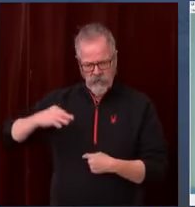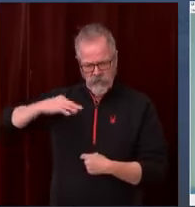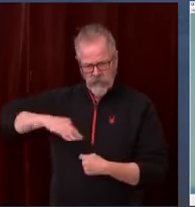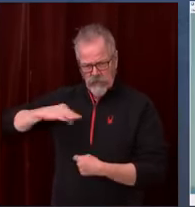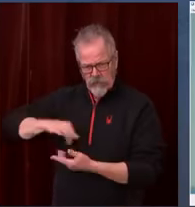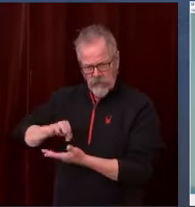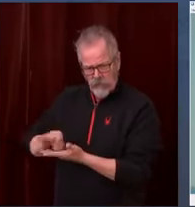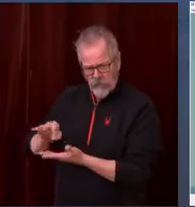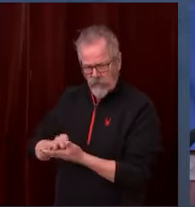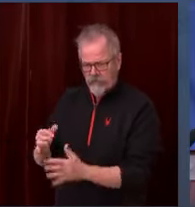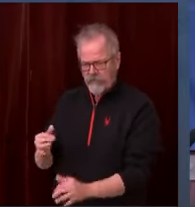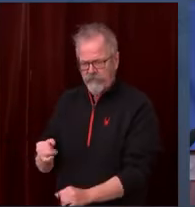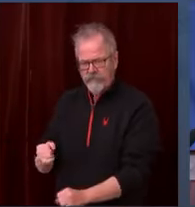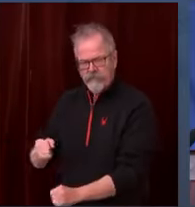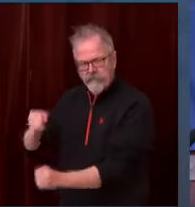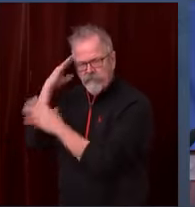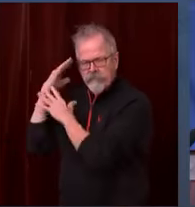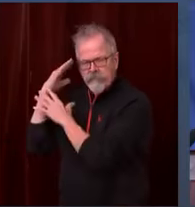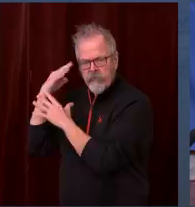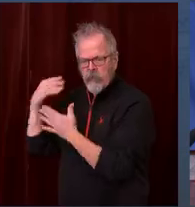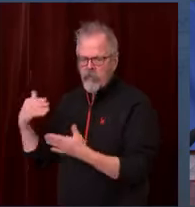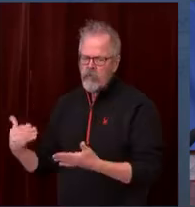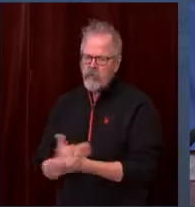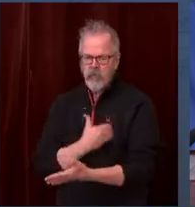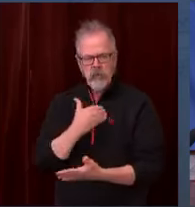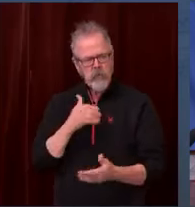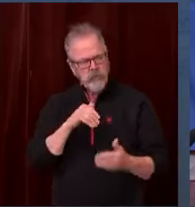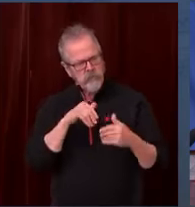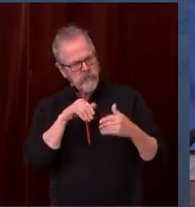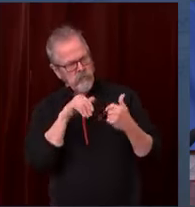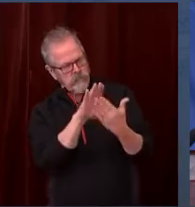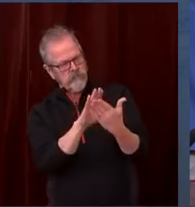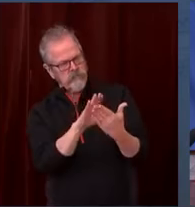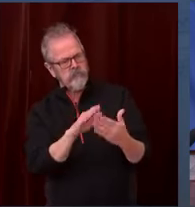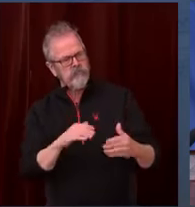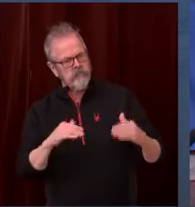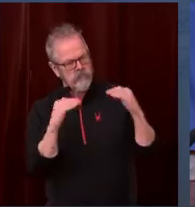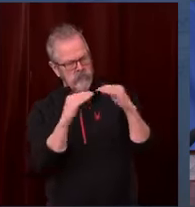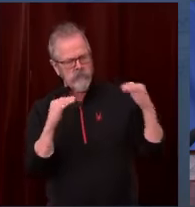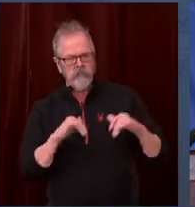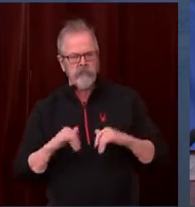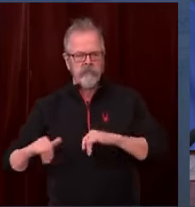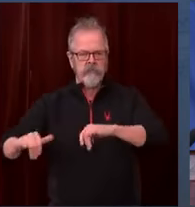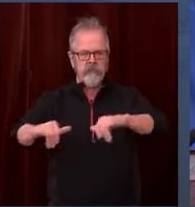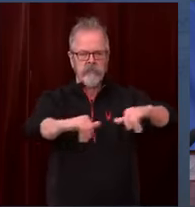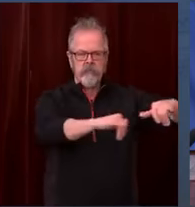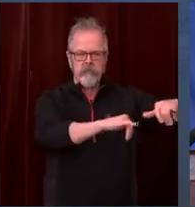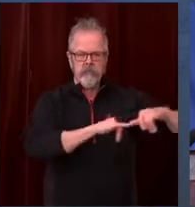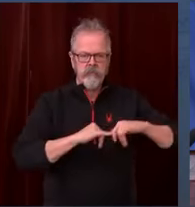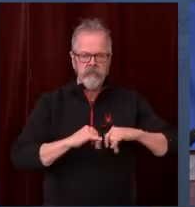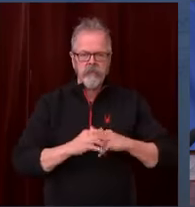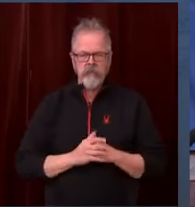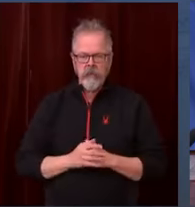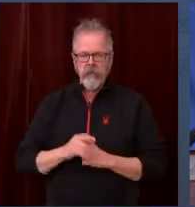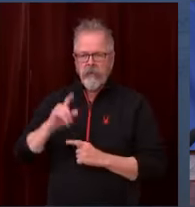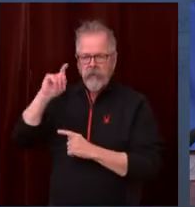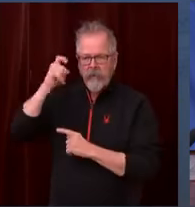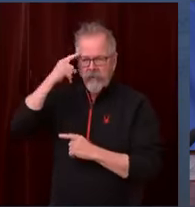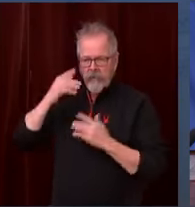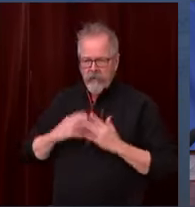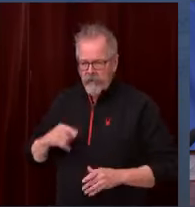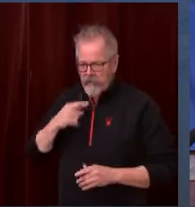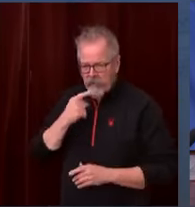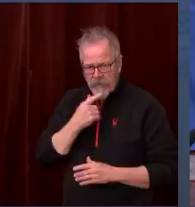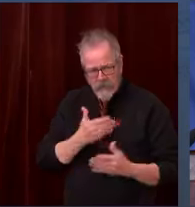you, Governor. Thank you, and I'm joining the insurance commissioner, but I want to give him the credit for being